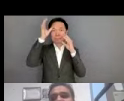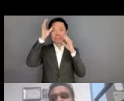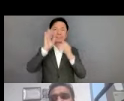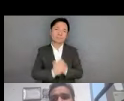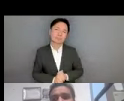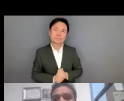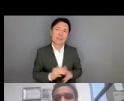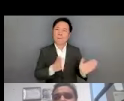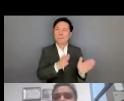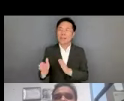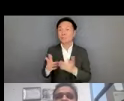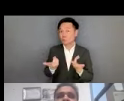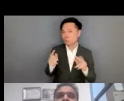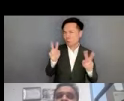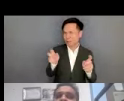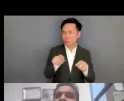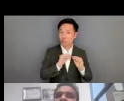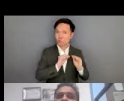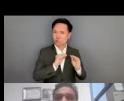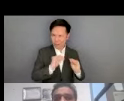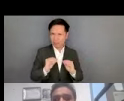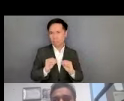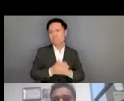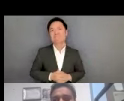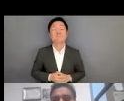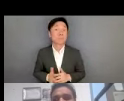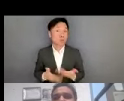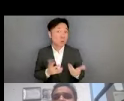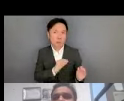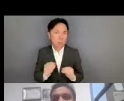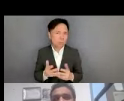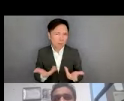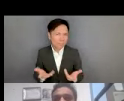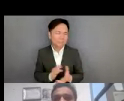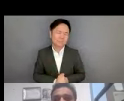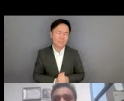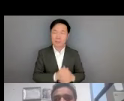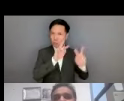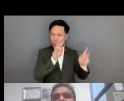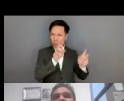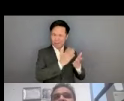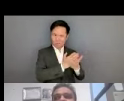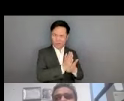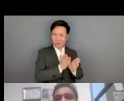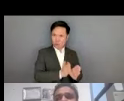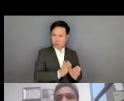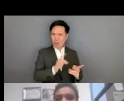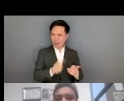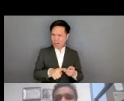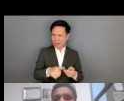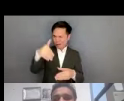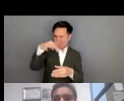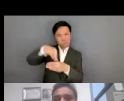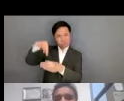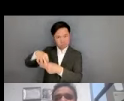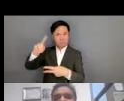conducted trainings and workshops on uh, actually human rights, democracy, and civic engagement